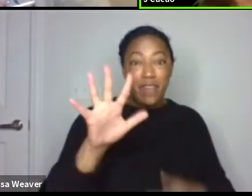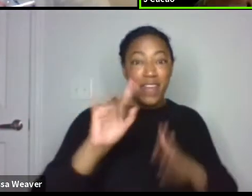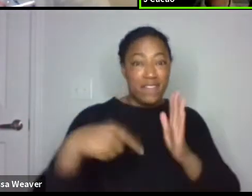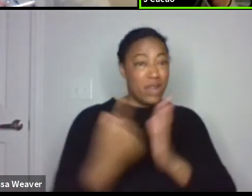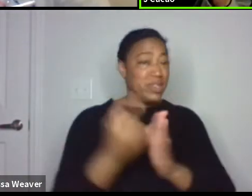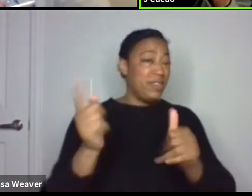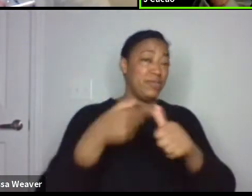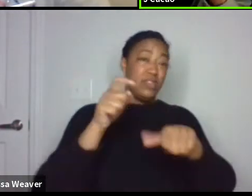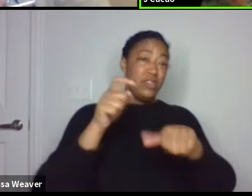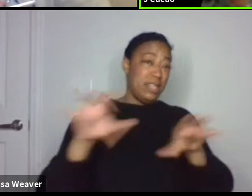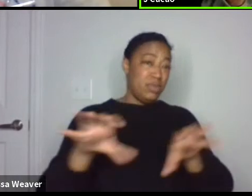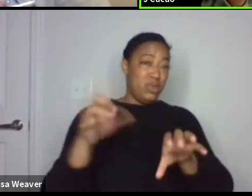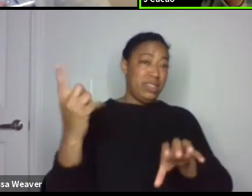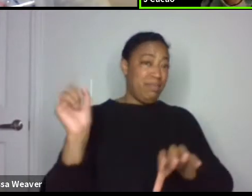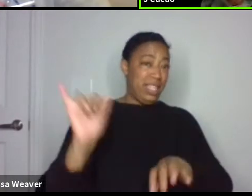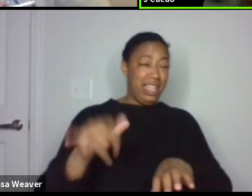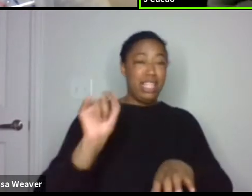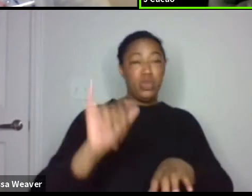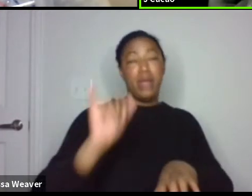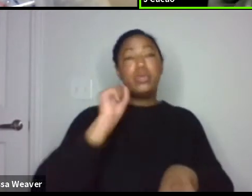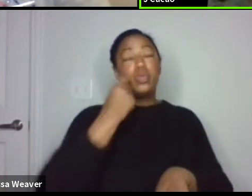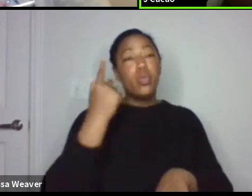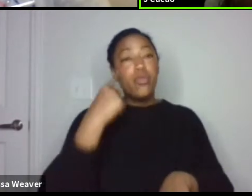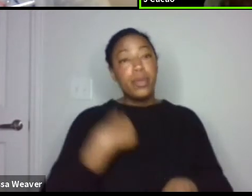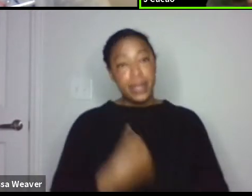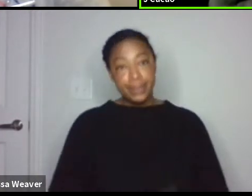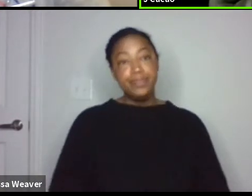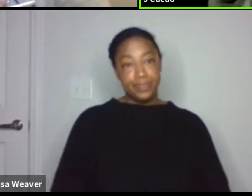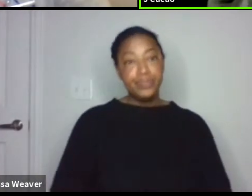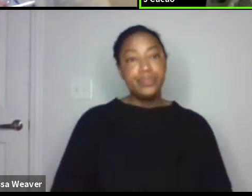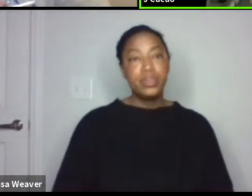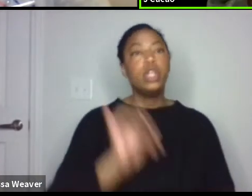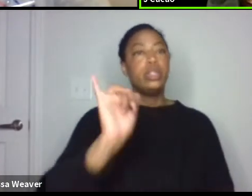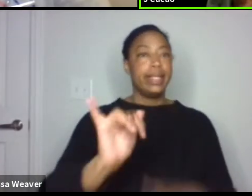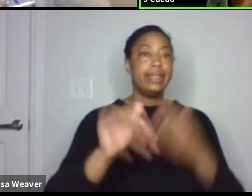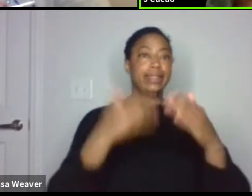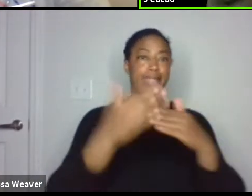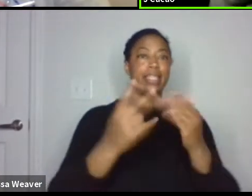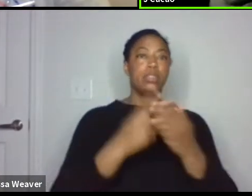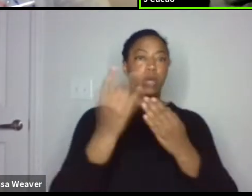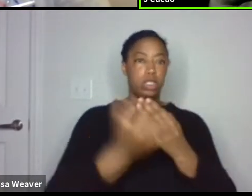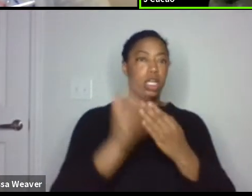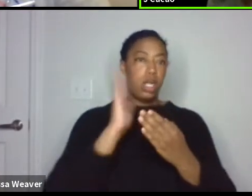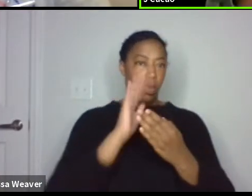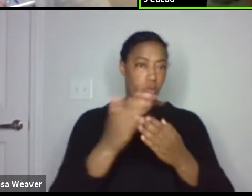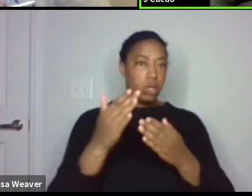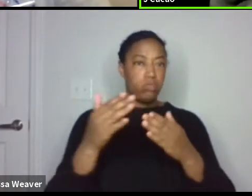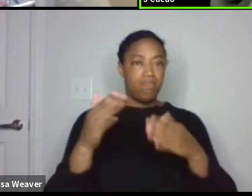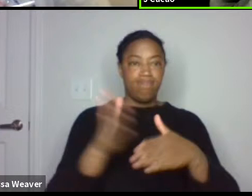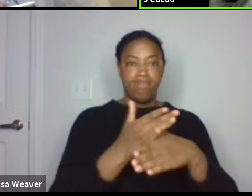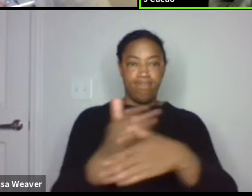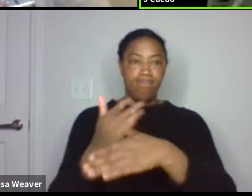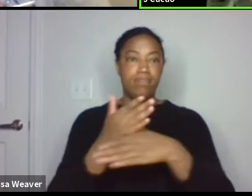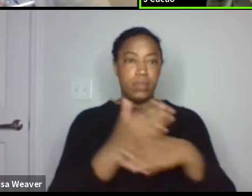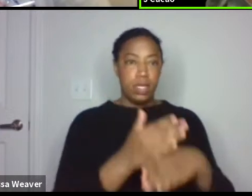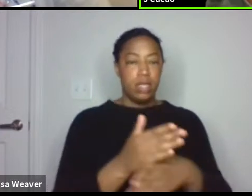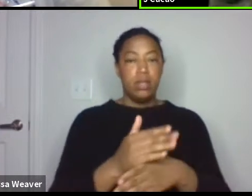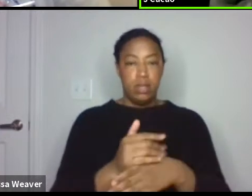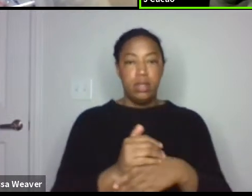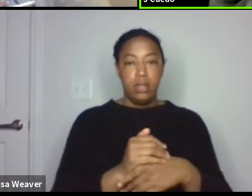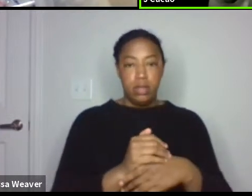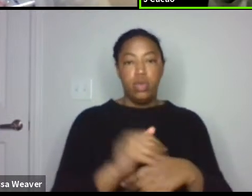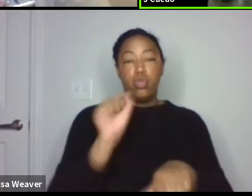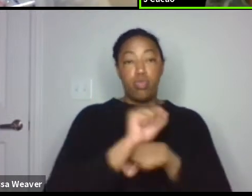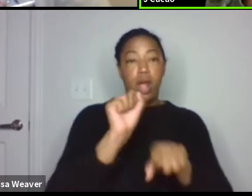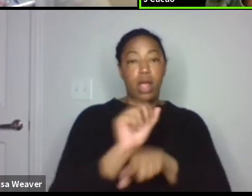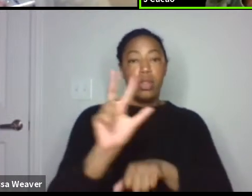doing something like that. So that was pretty dope to me. So that's gonna be the next project that gets released. It's Grind 365 with me